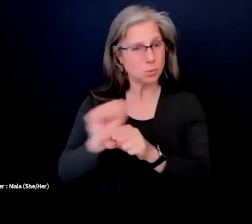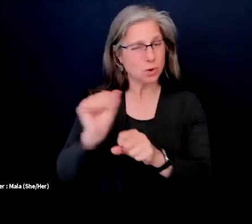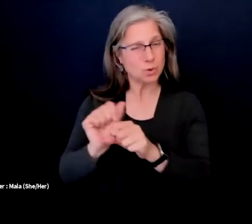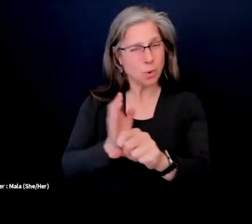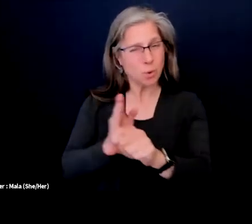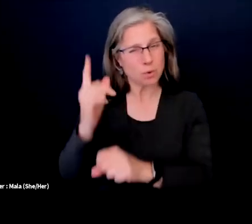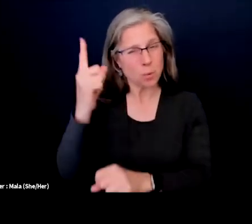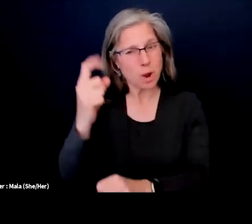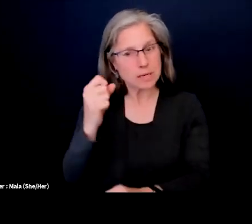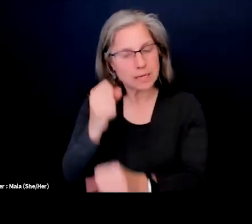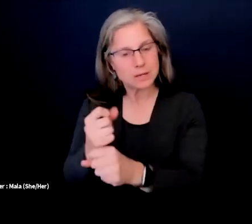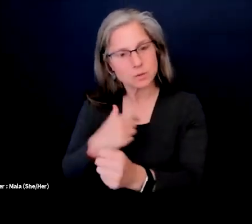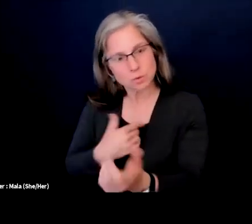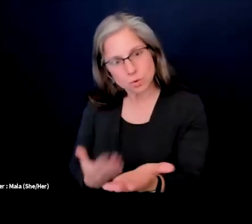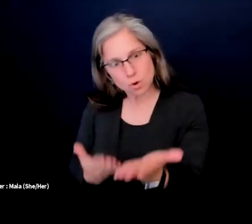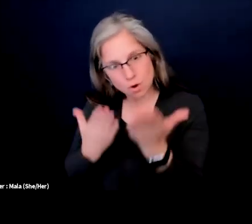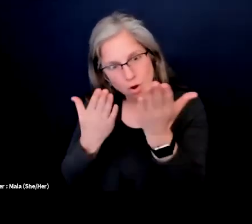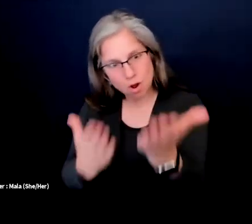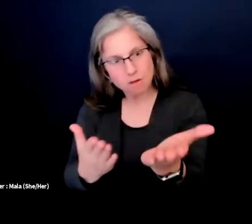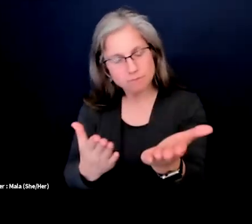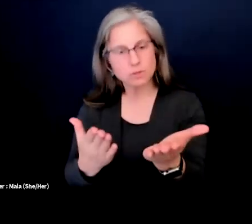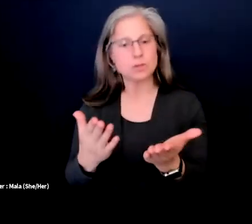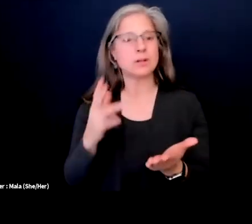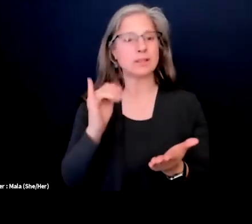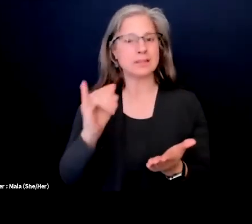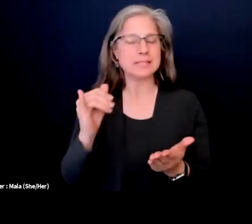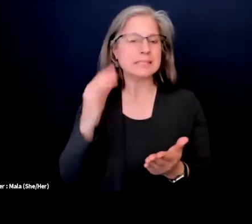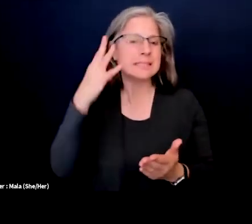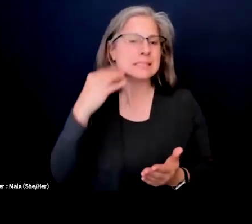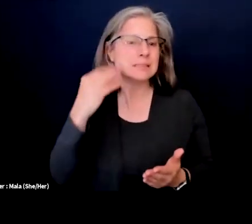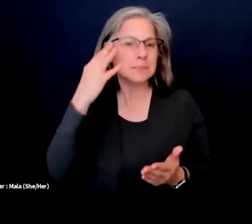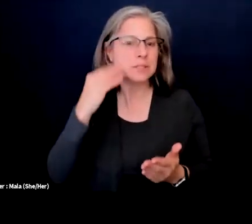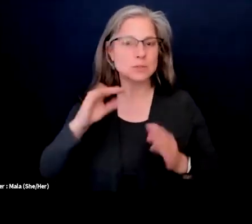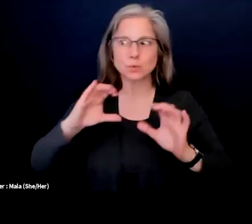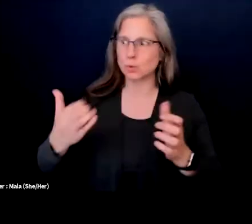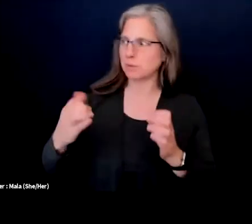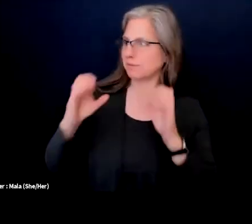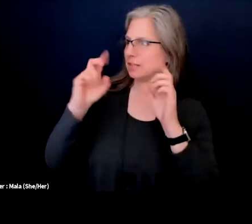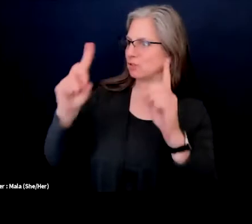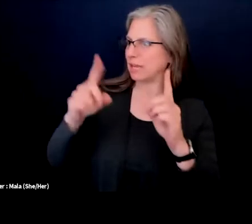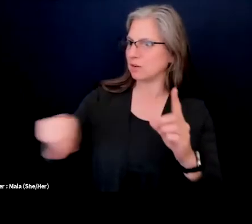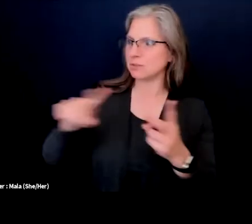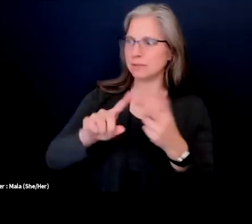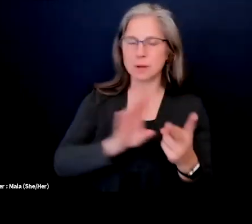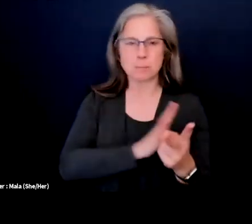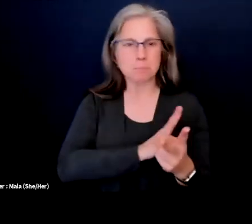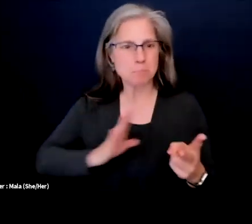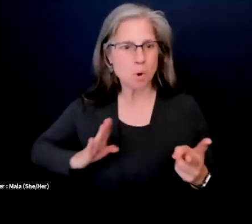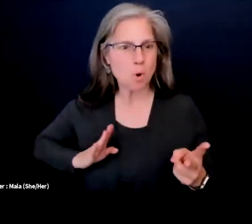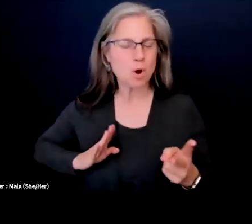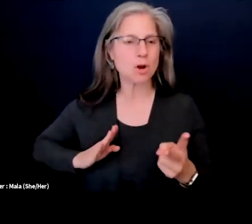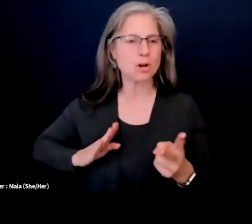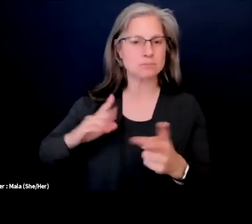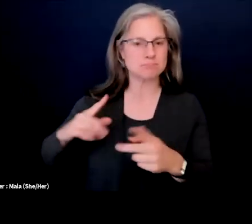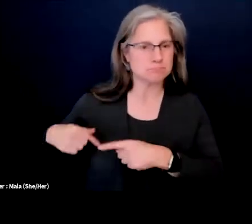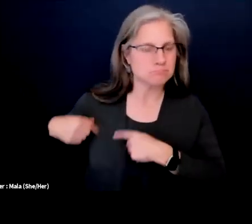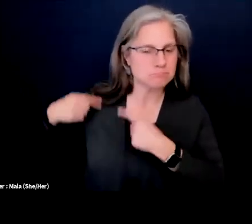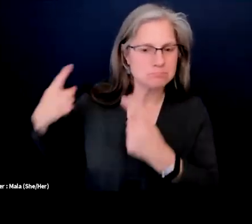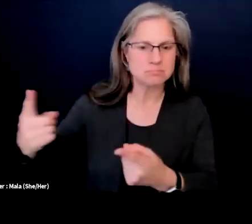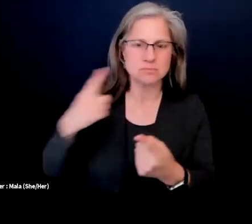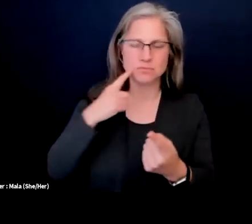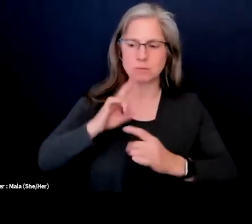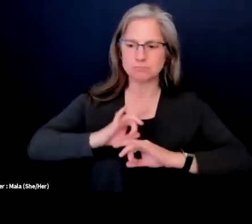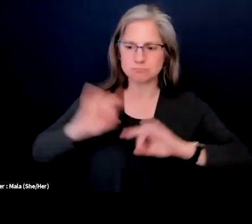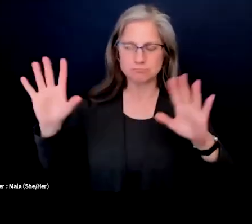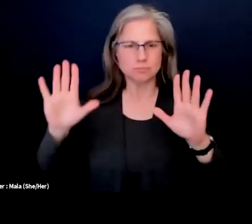to offer the district a school of choice. This experienced group of educators, their board pedigree hailing from Star King Workshop